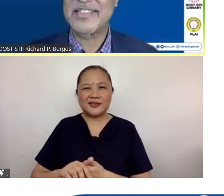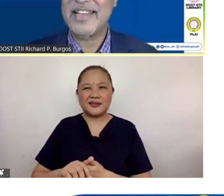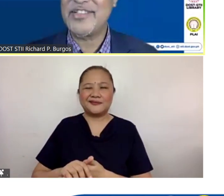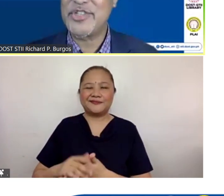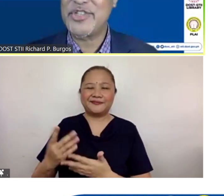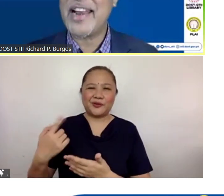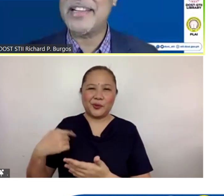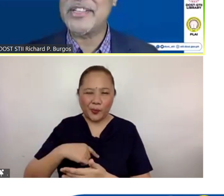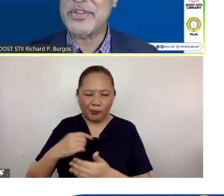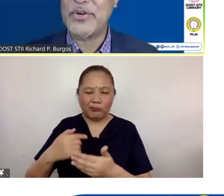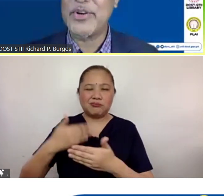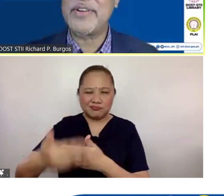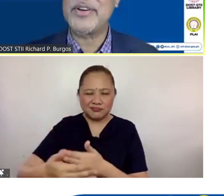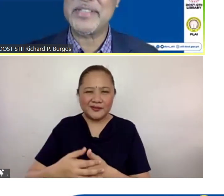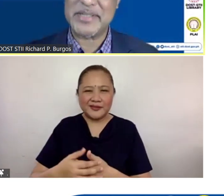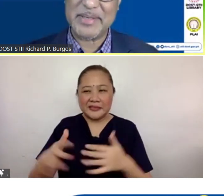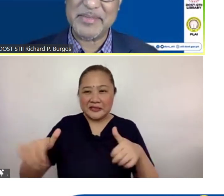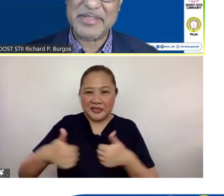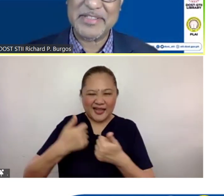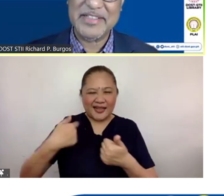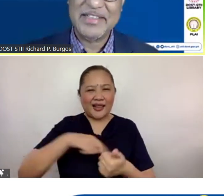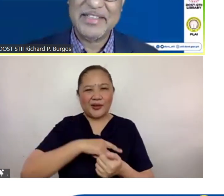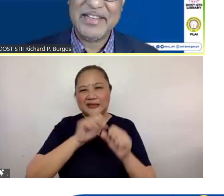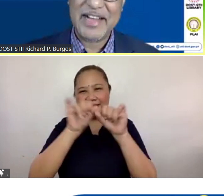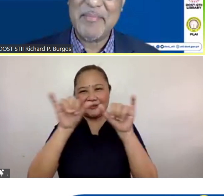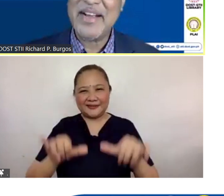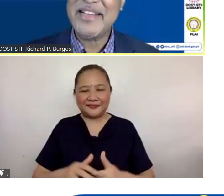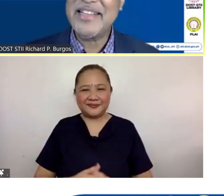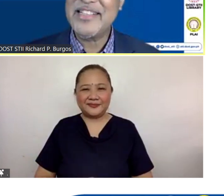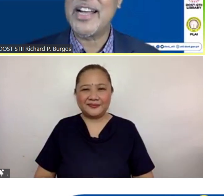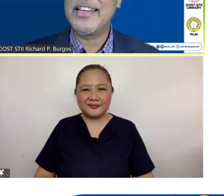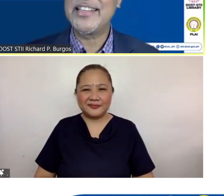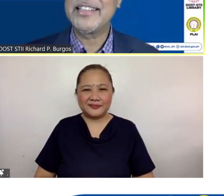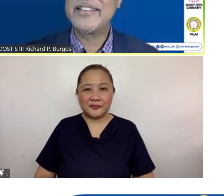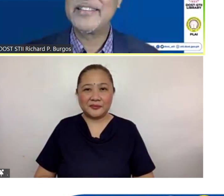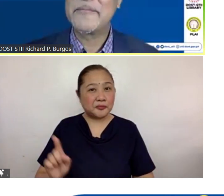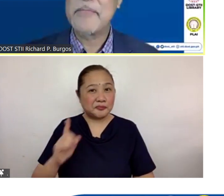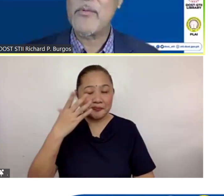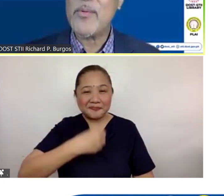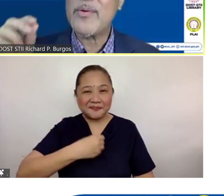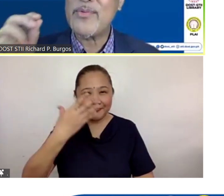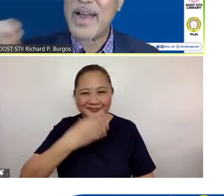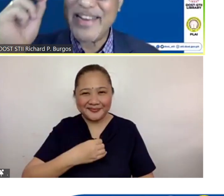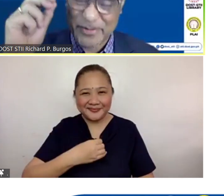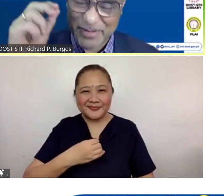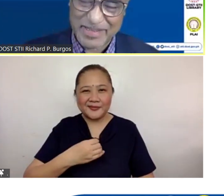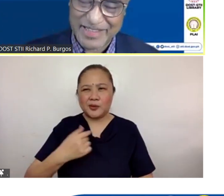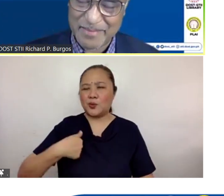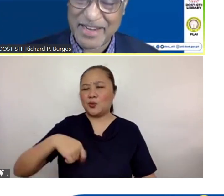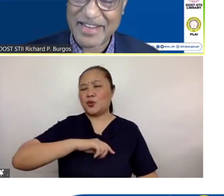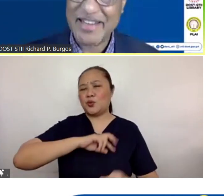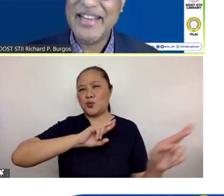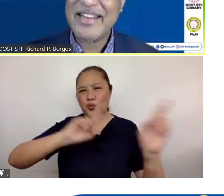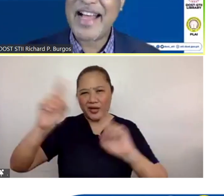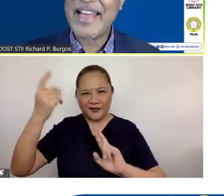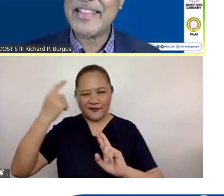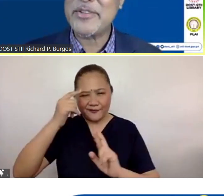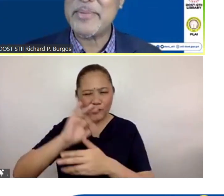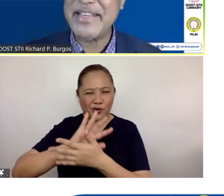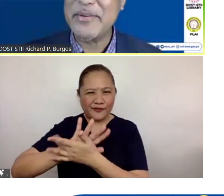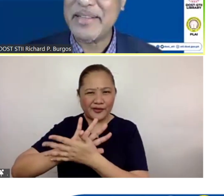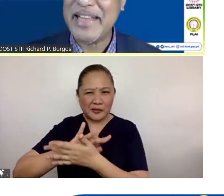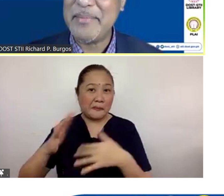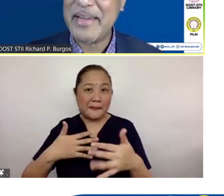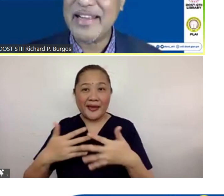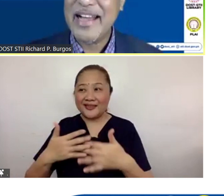us and challenged all of our systems. Ang maganda dyan, we were ready for the pandemic. Kahit na